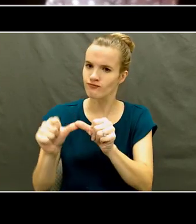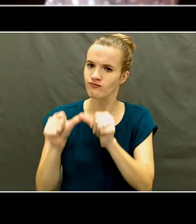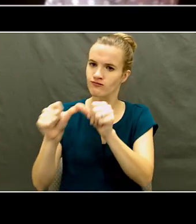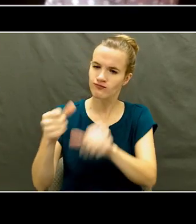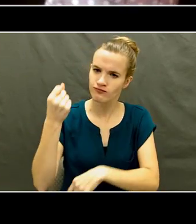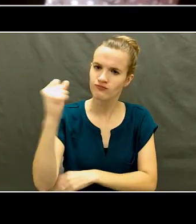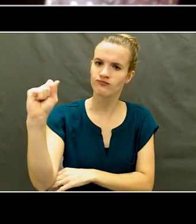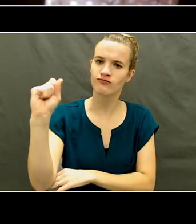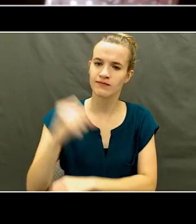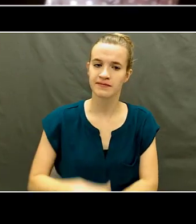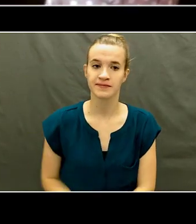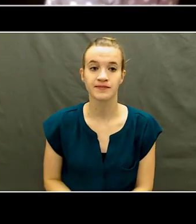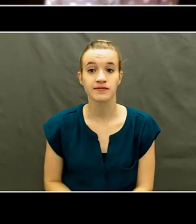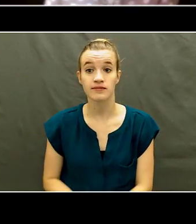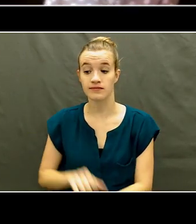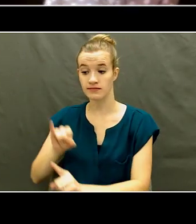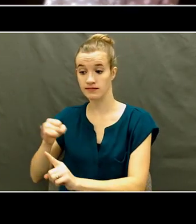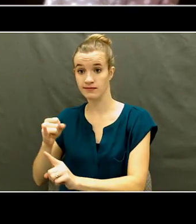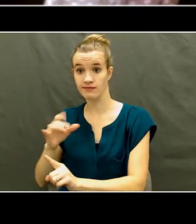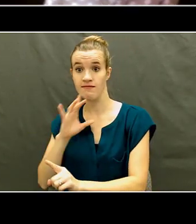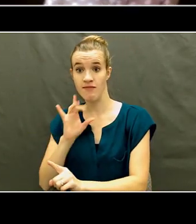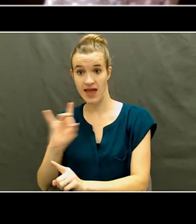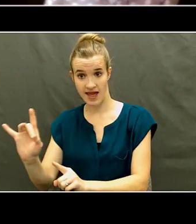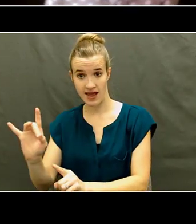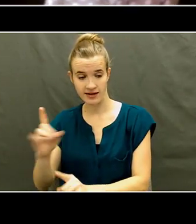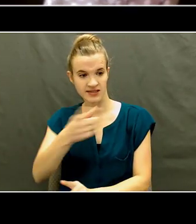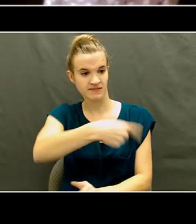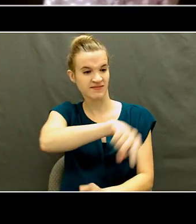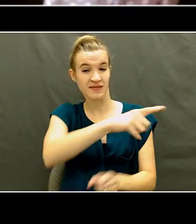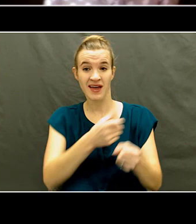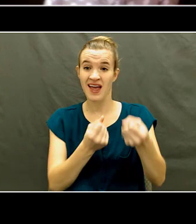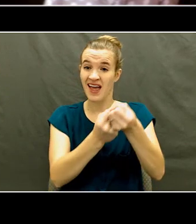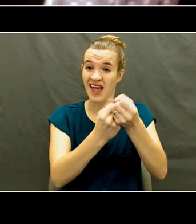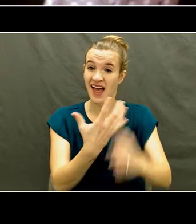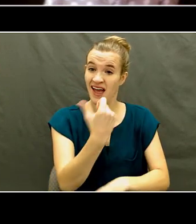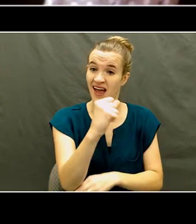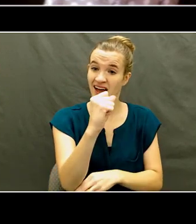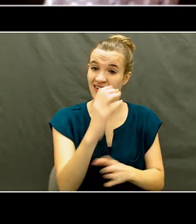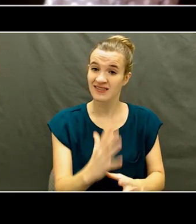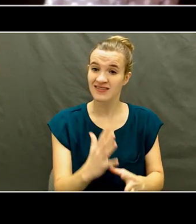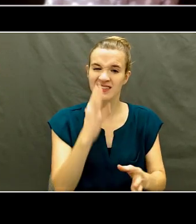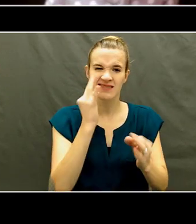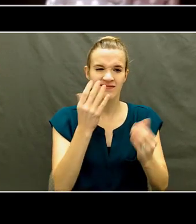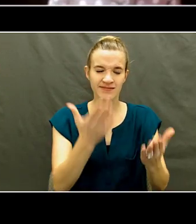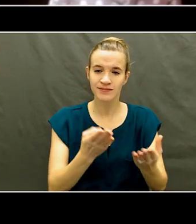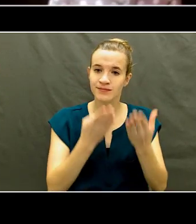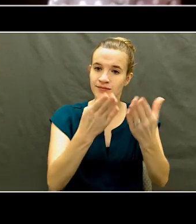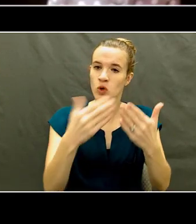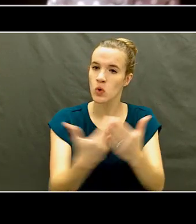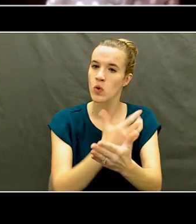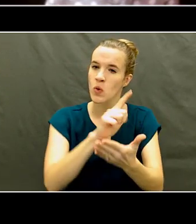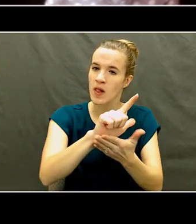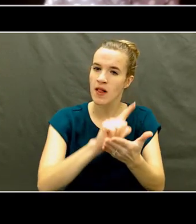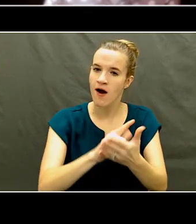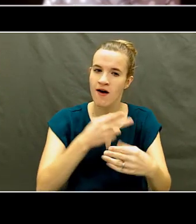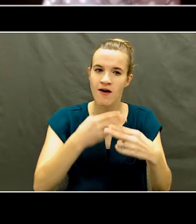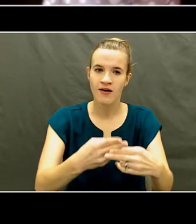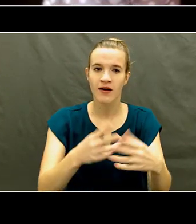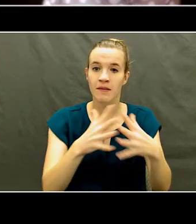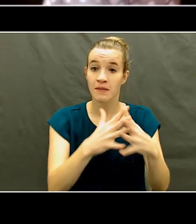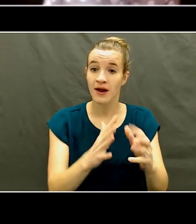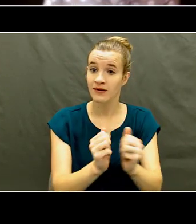8, activists propose a new law called the Americans with Disabilities Act, or ADA. The law insists